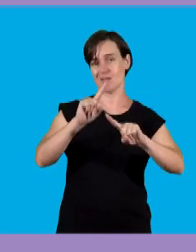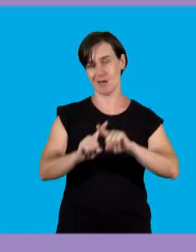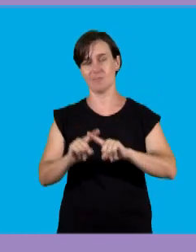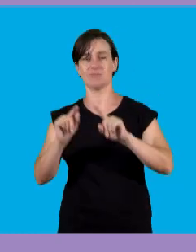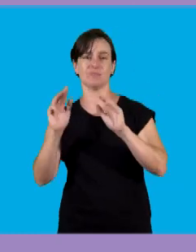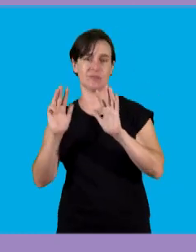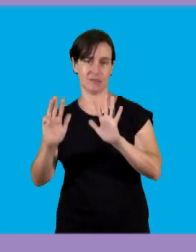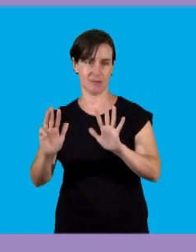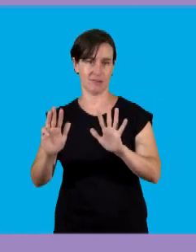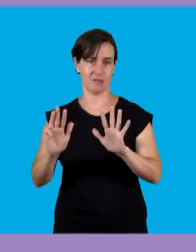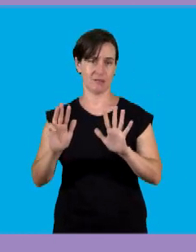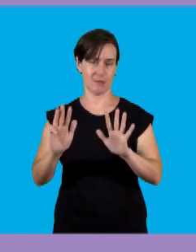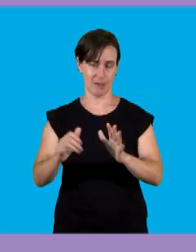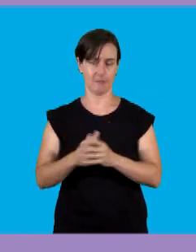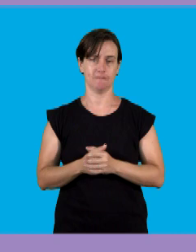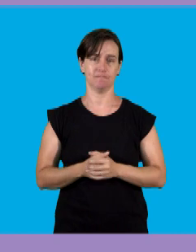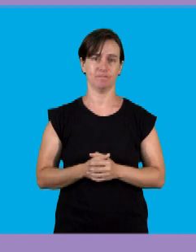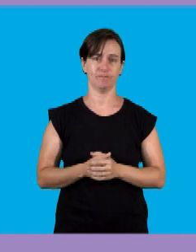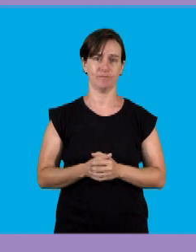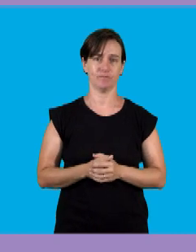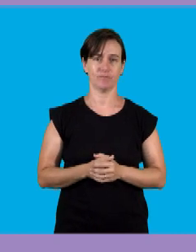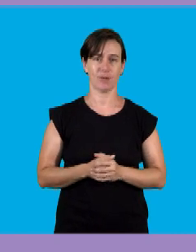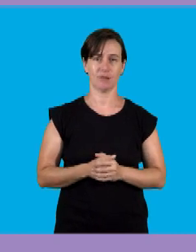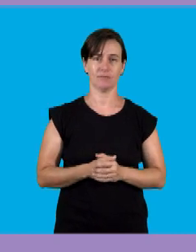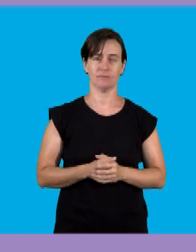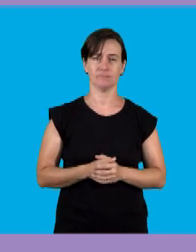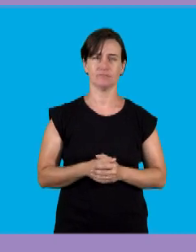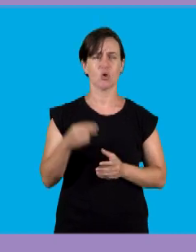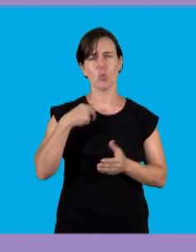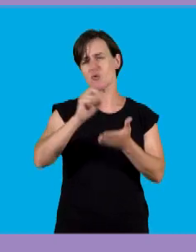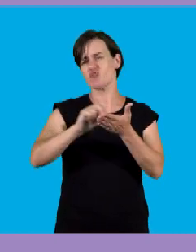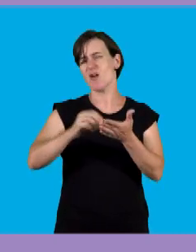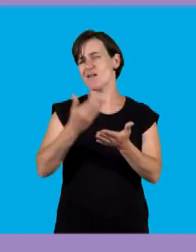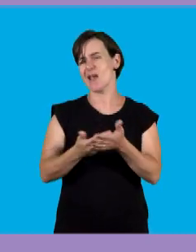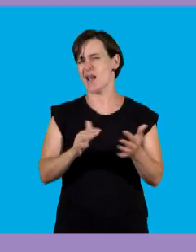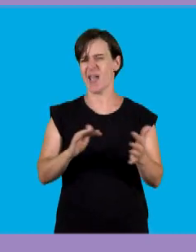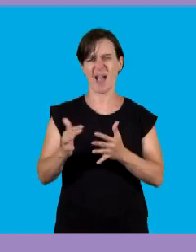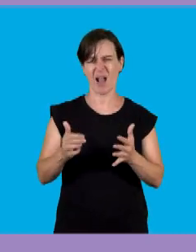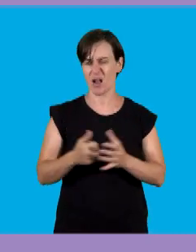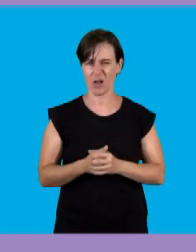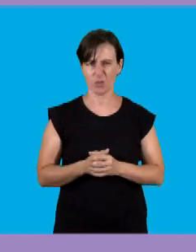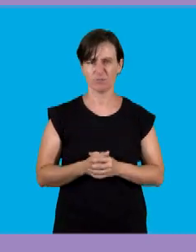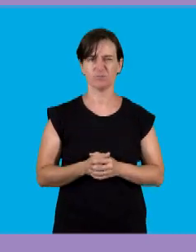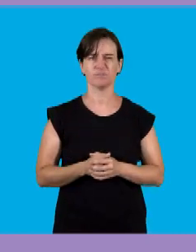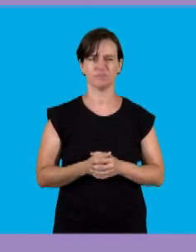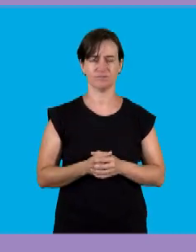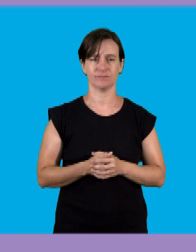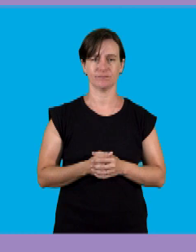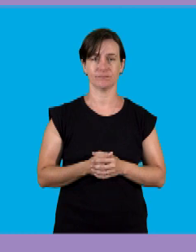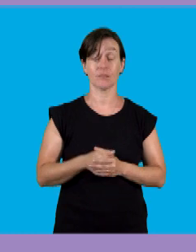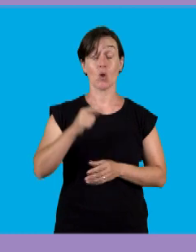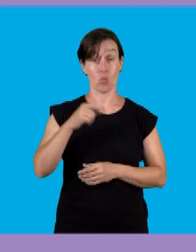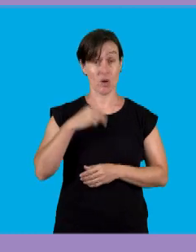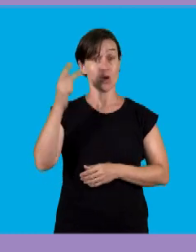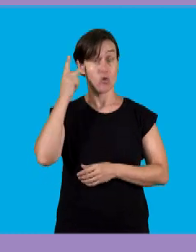9 multiplied by our 9. So how can we write that in our exponential form? Of